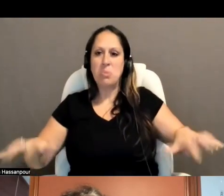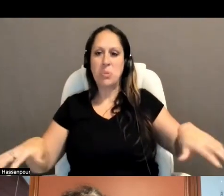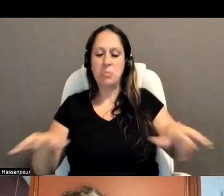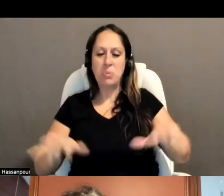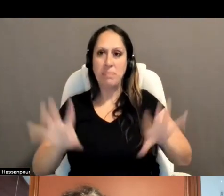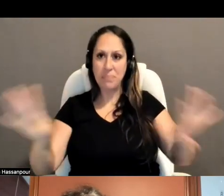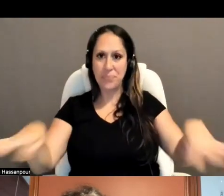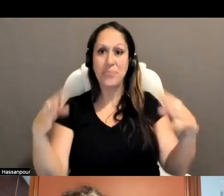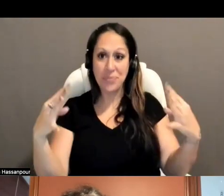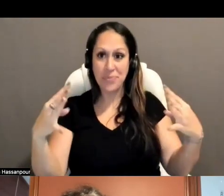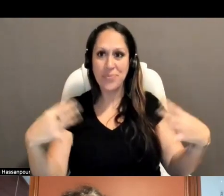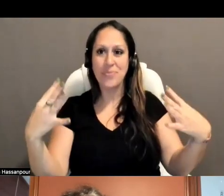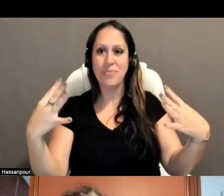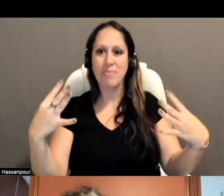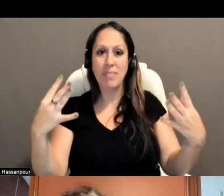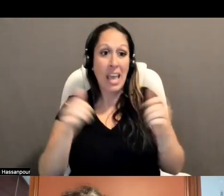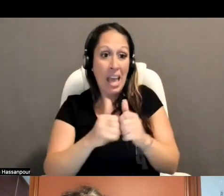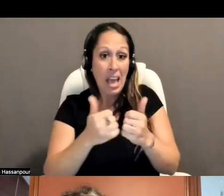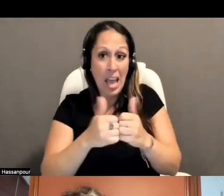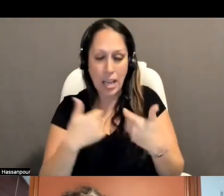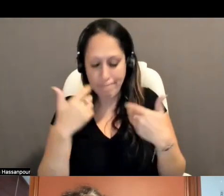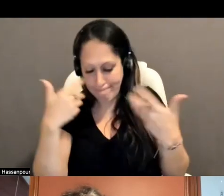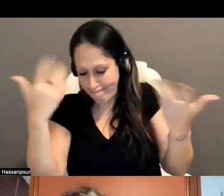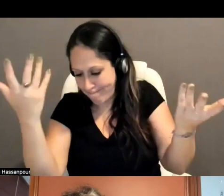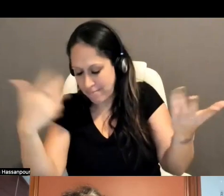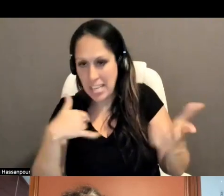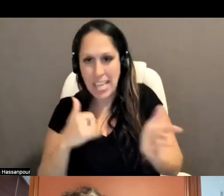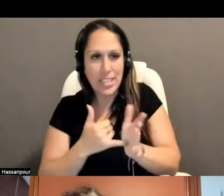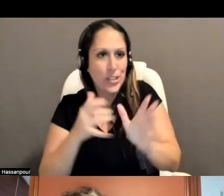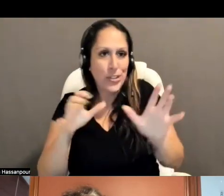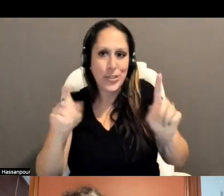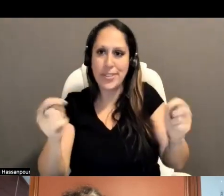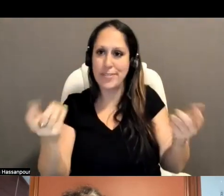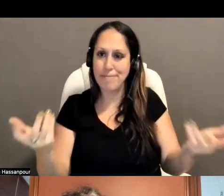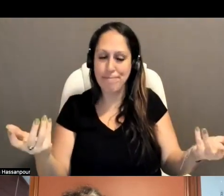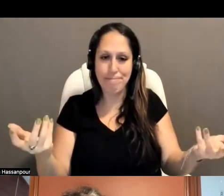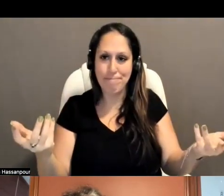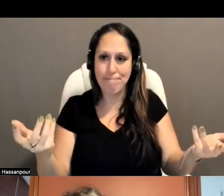And honestly, I don't know how I do it. I just do it.